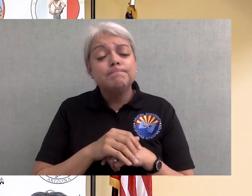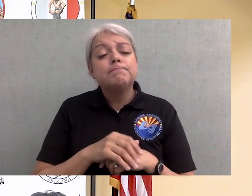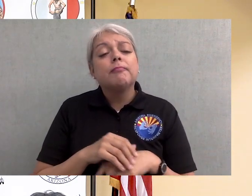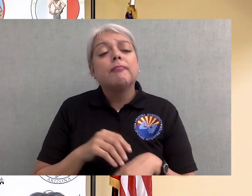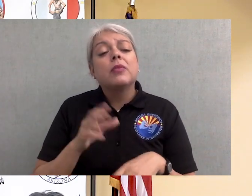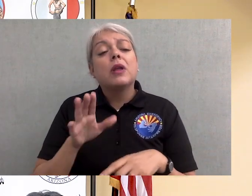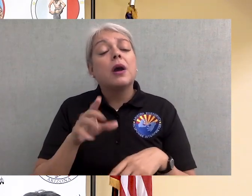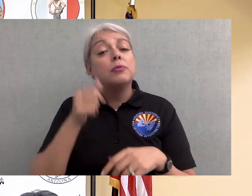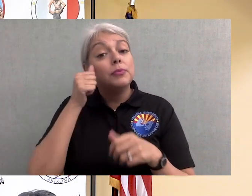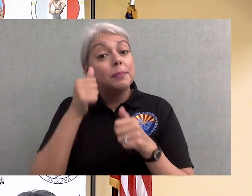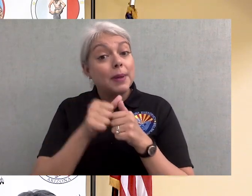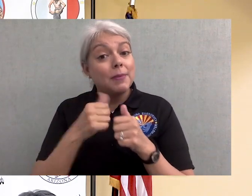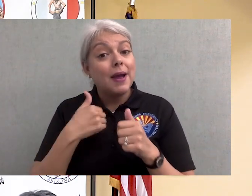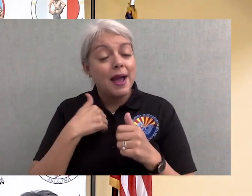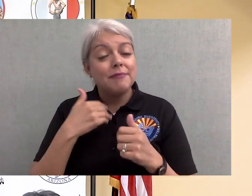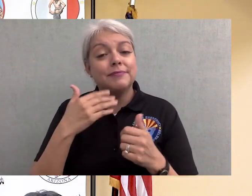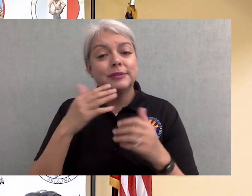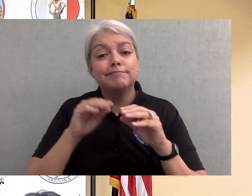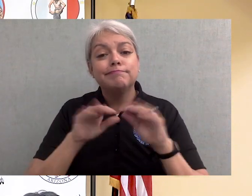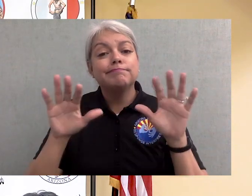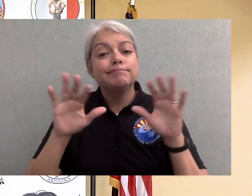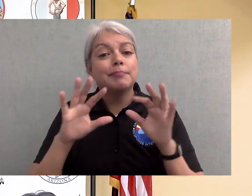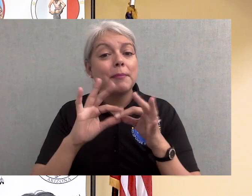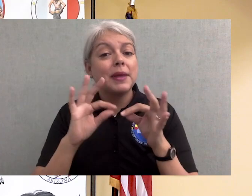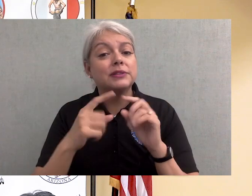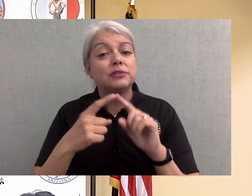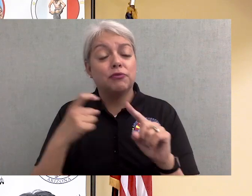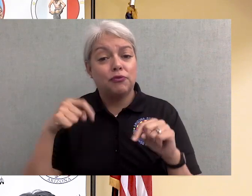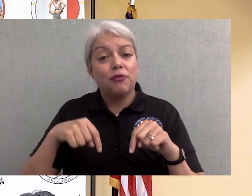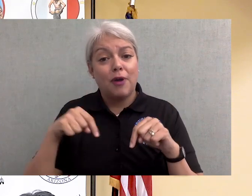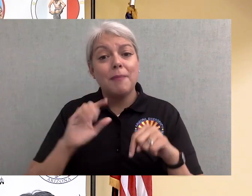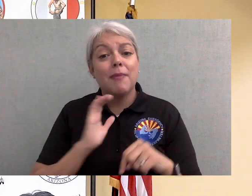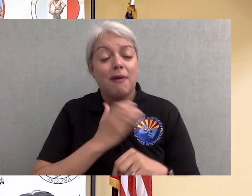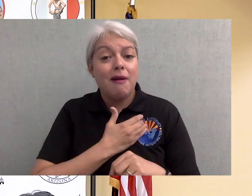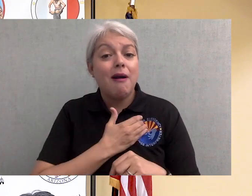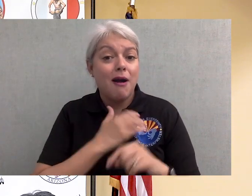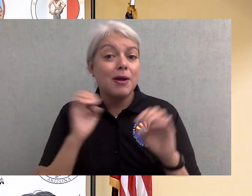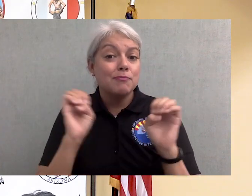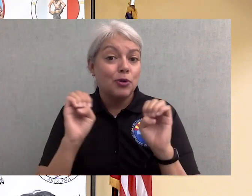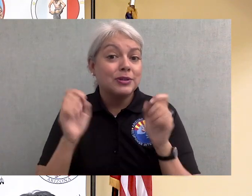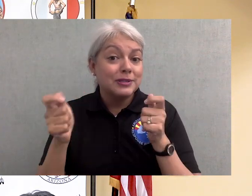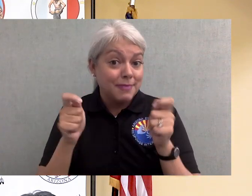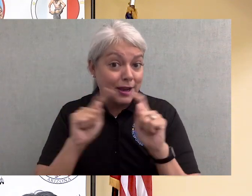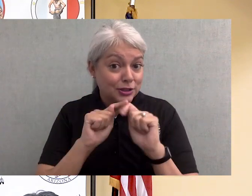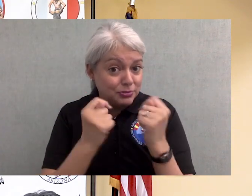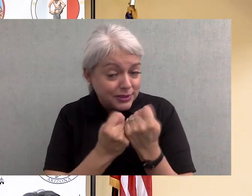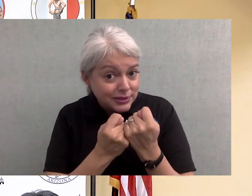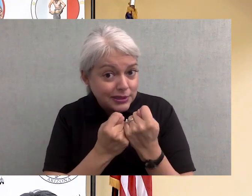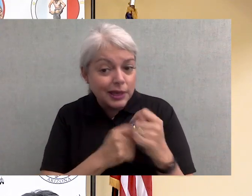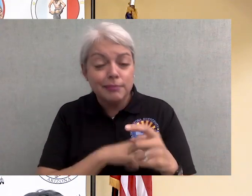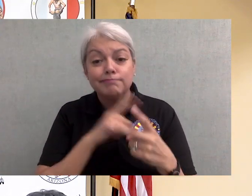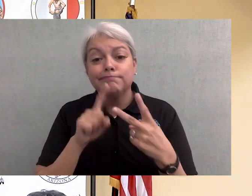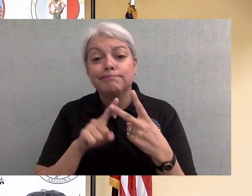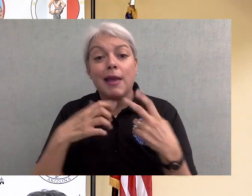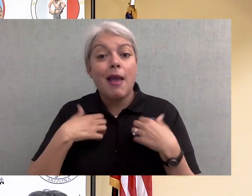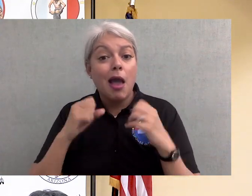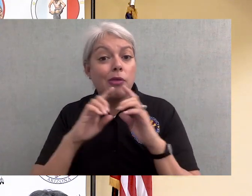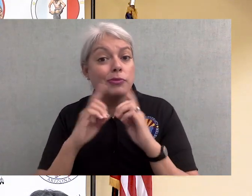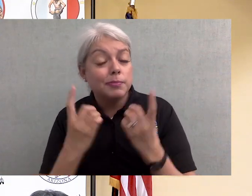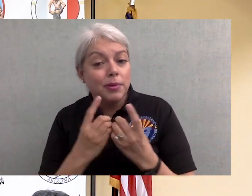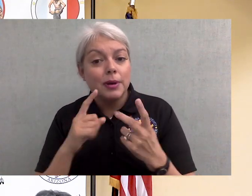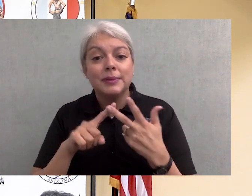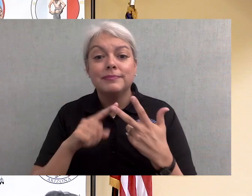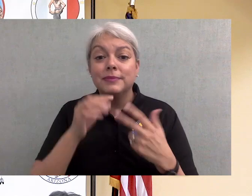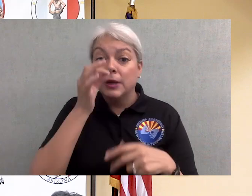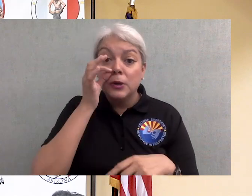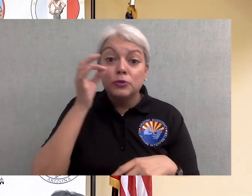messaging coming from the incident management team, from the health department, from tribal council, through all of our